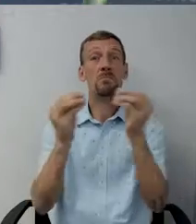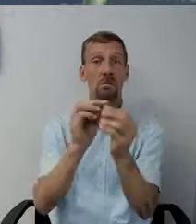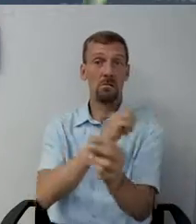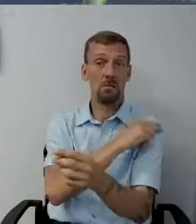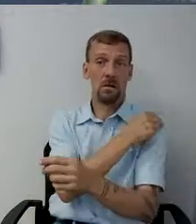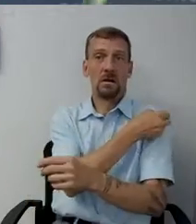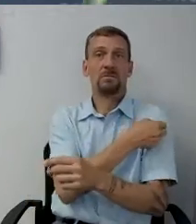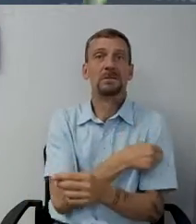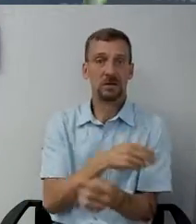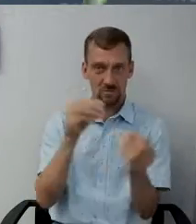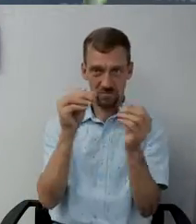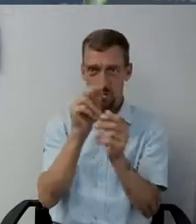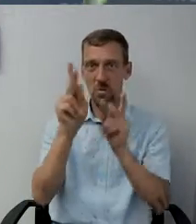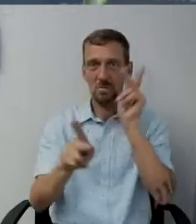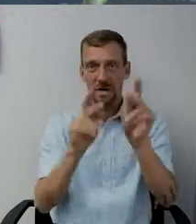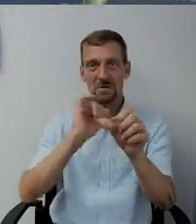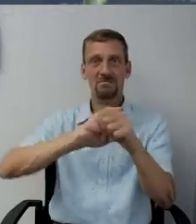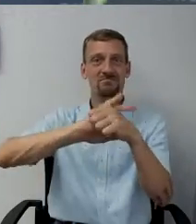as a result of it.